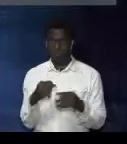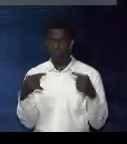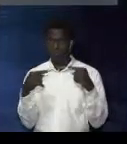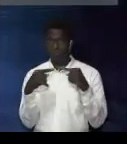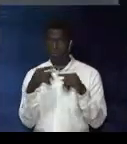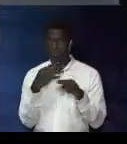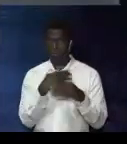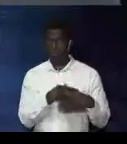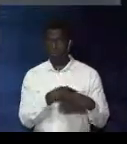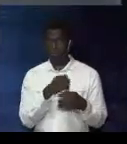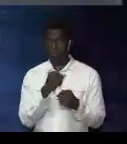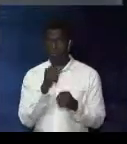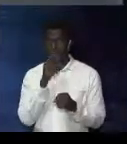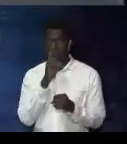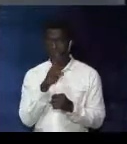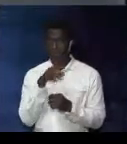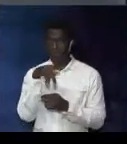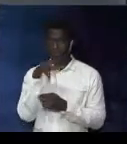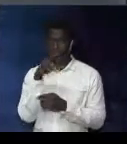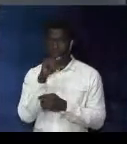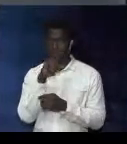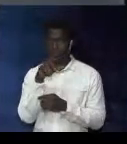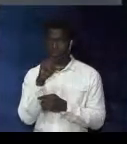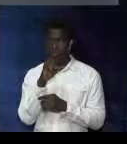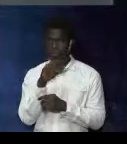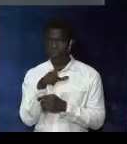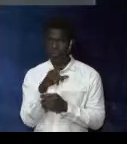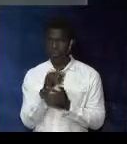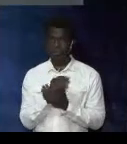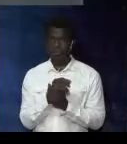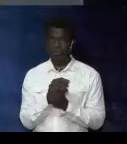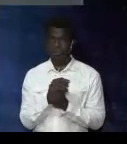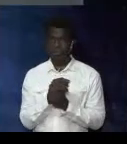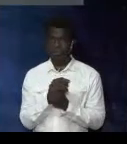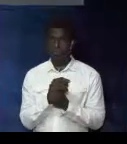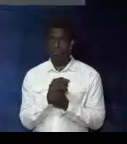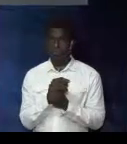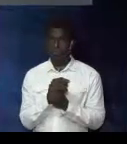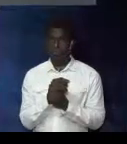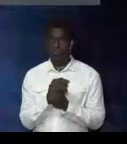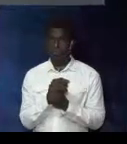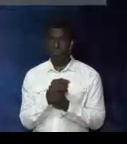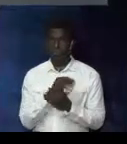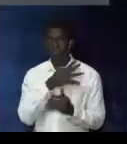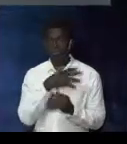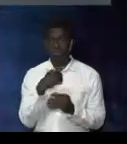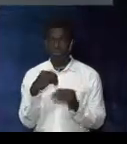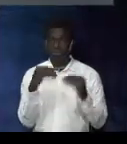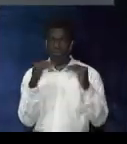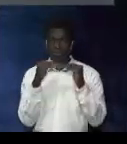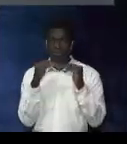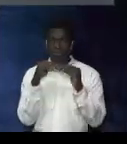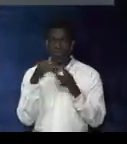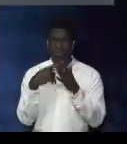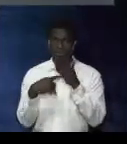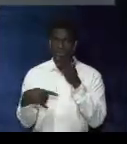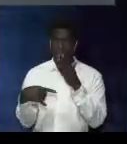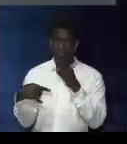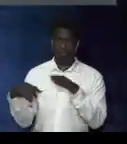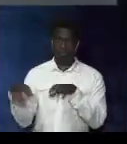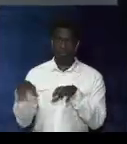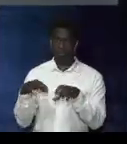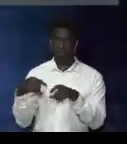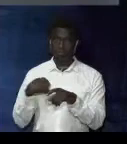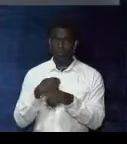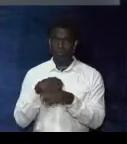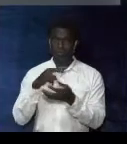Opposite sides are parallel. Opposite sides are also equal. What do we mean